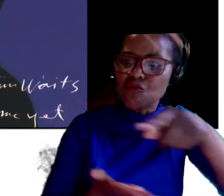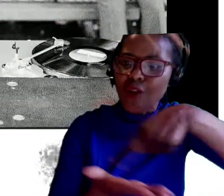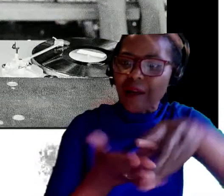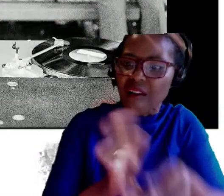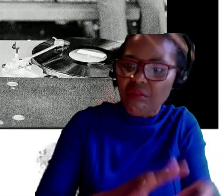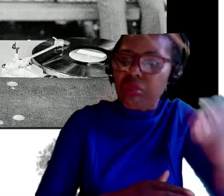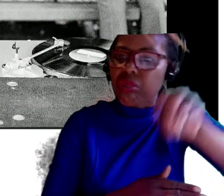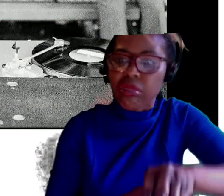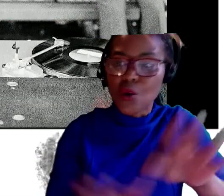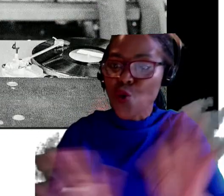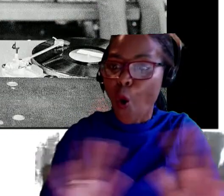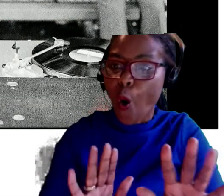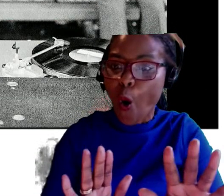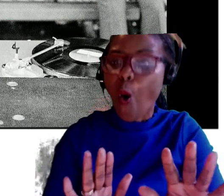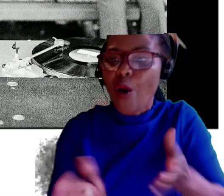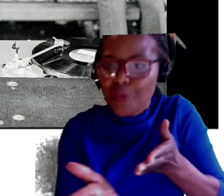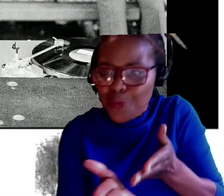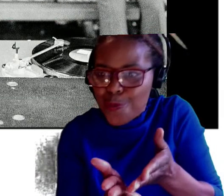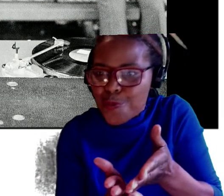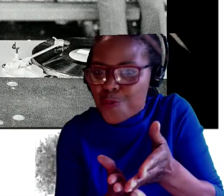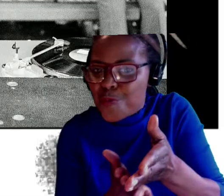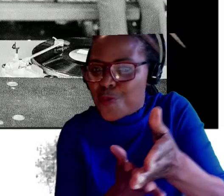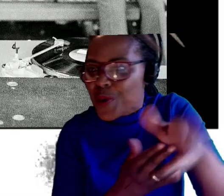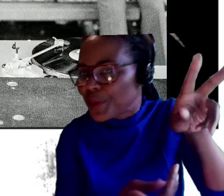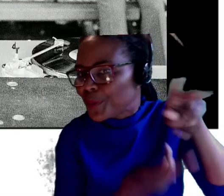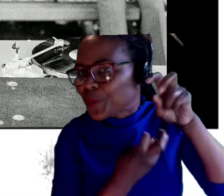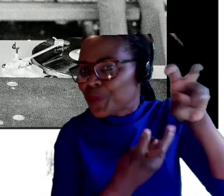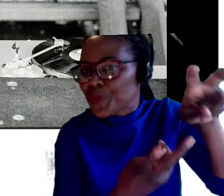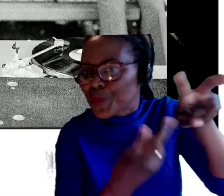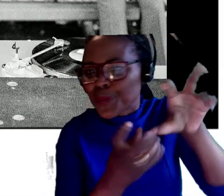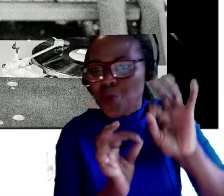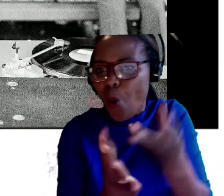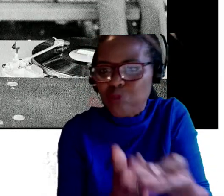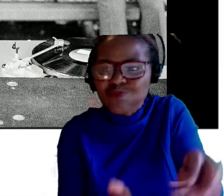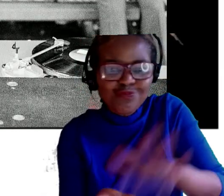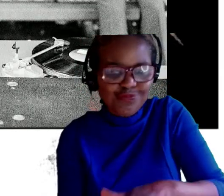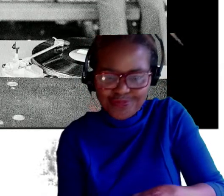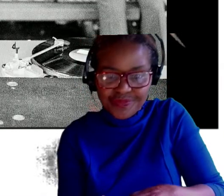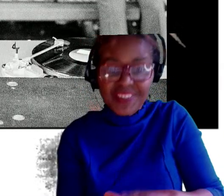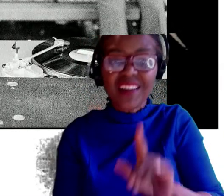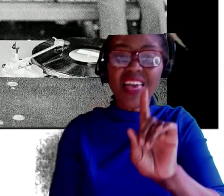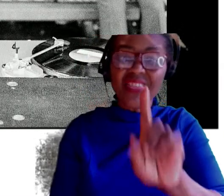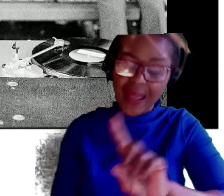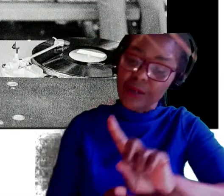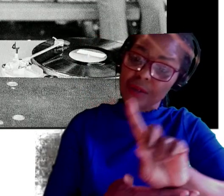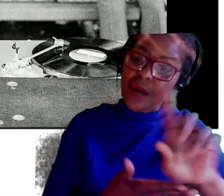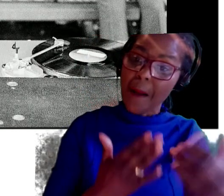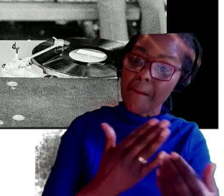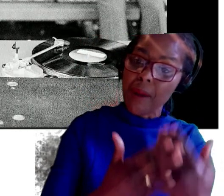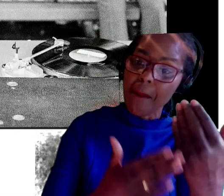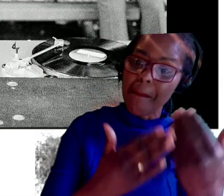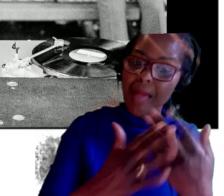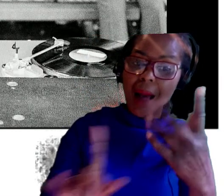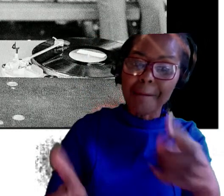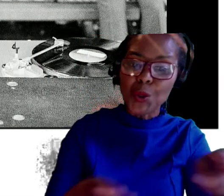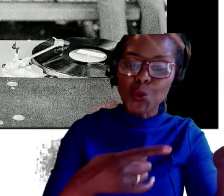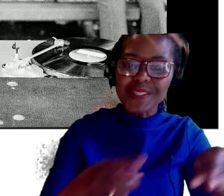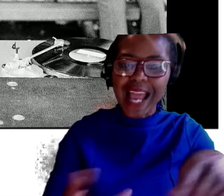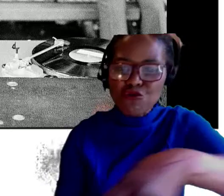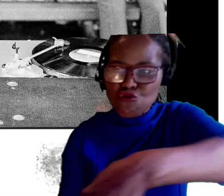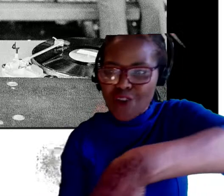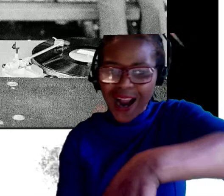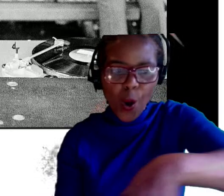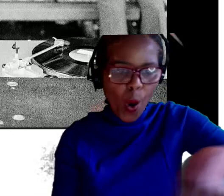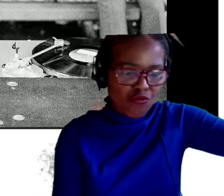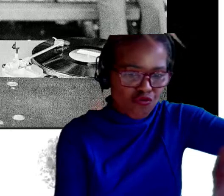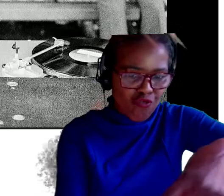Meanwhile, the turntable has become one of the most important instruments in the history of popular music. The mixing of records, their looping and overlaying,